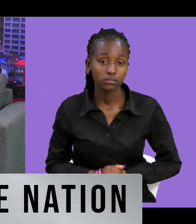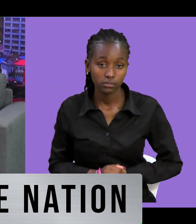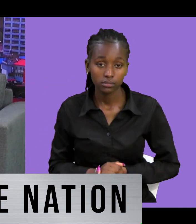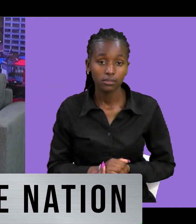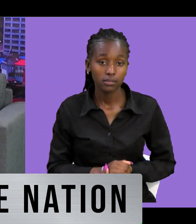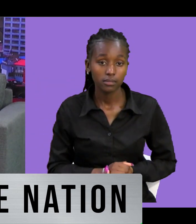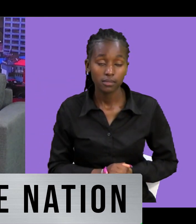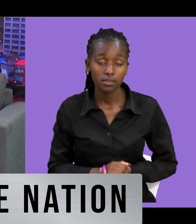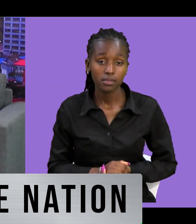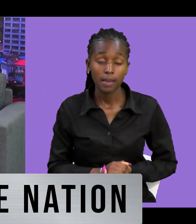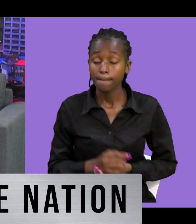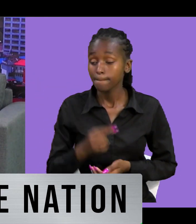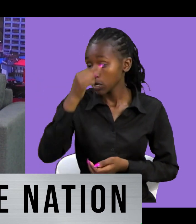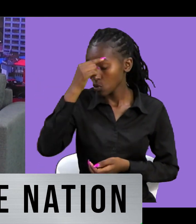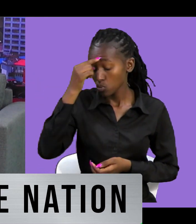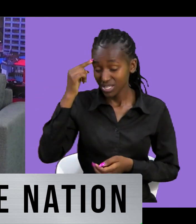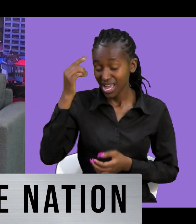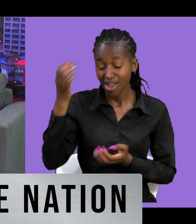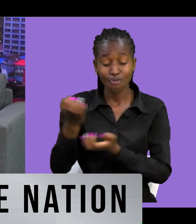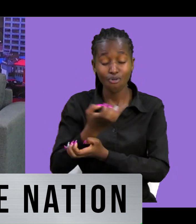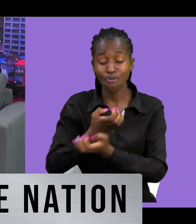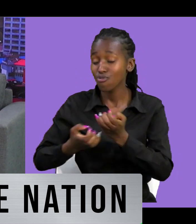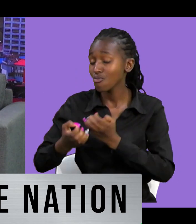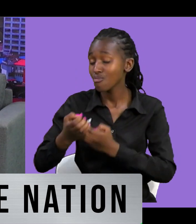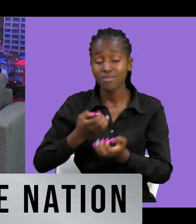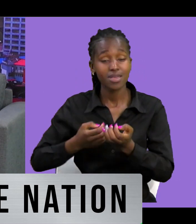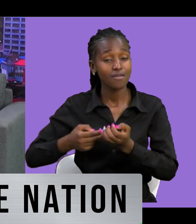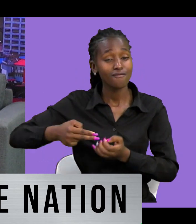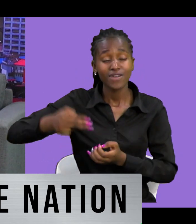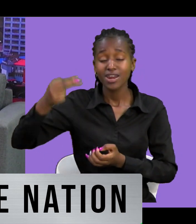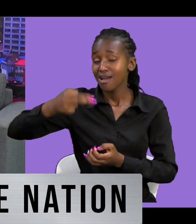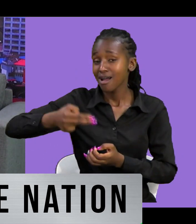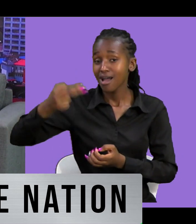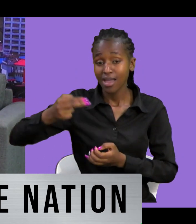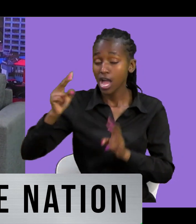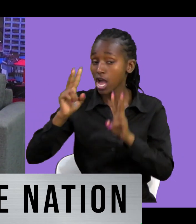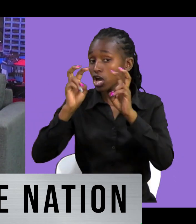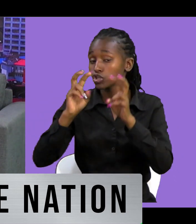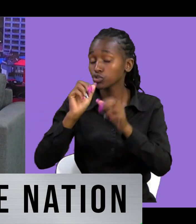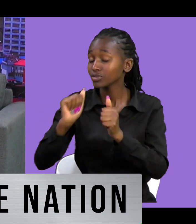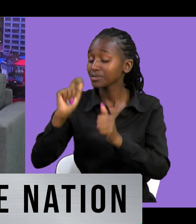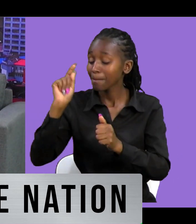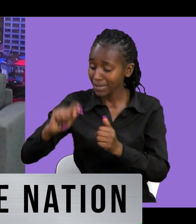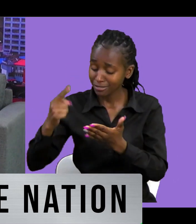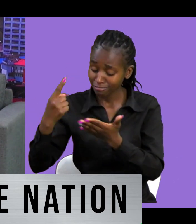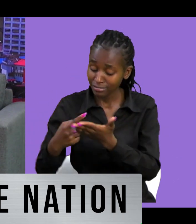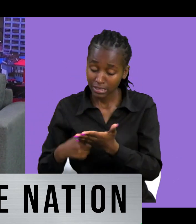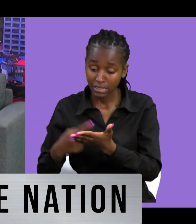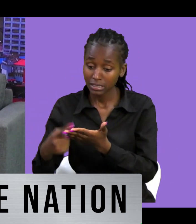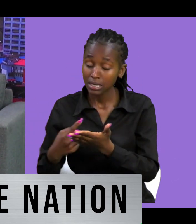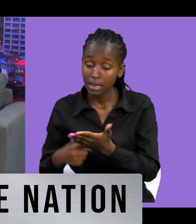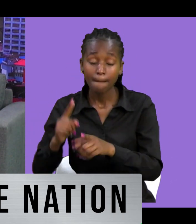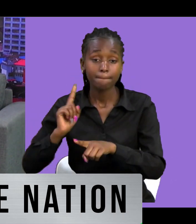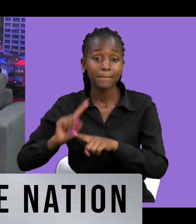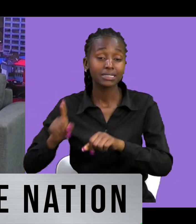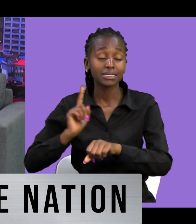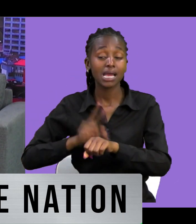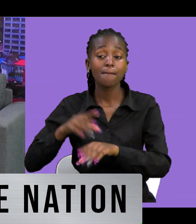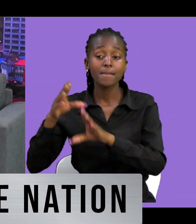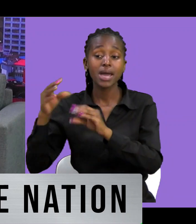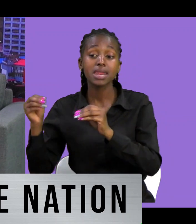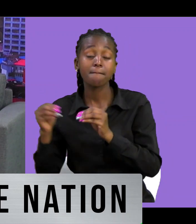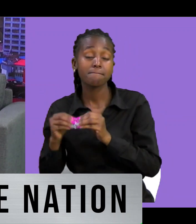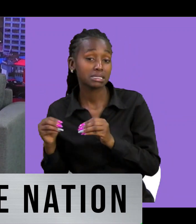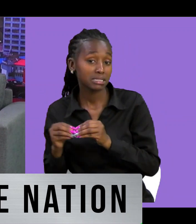And that one is the main and the burden. That was the main issue that should have been discussed. But now, and the thing, people have